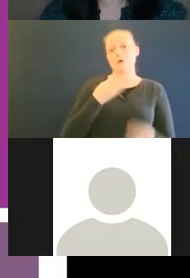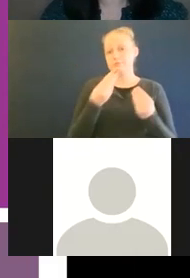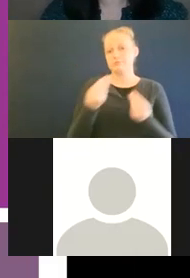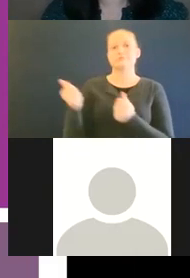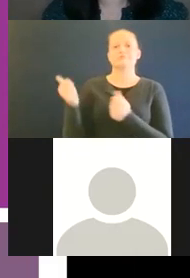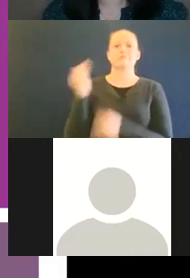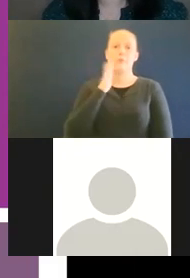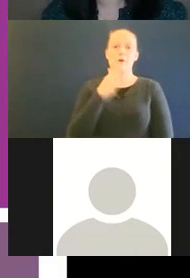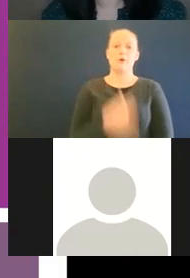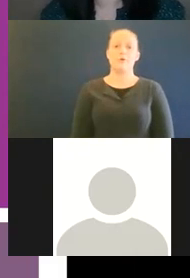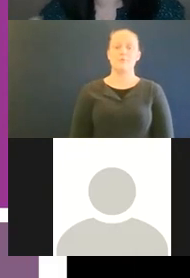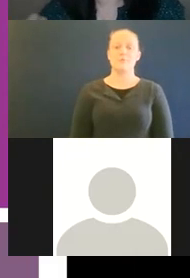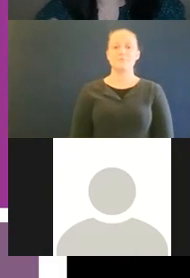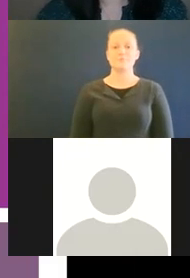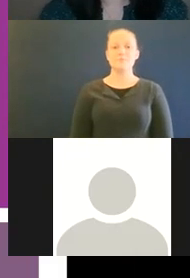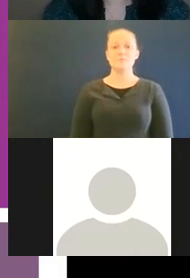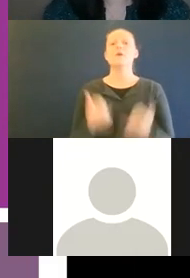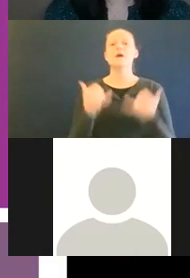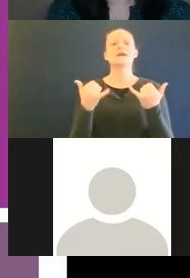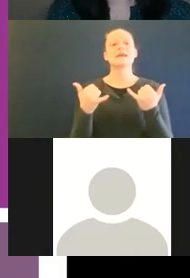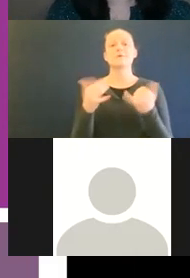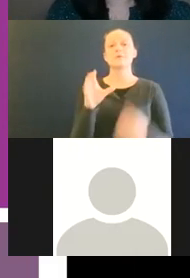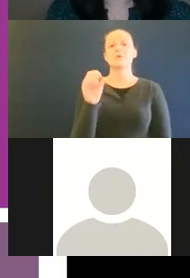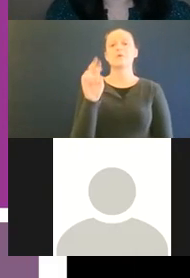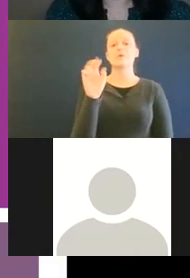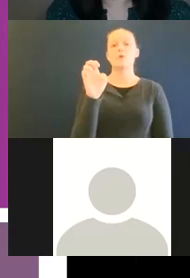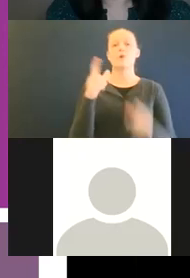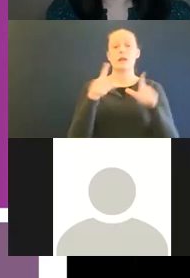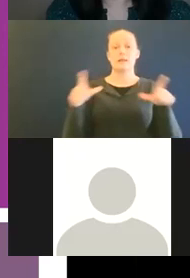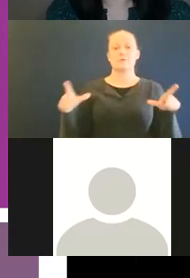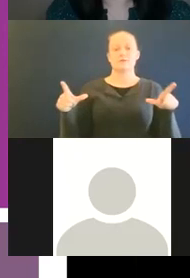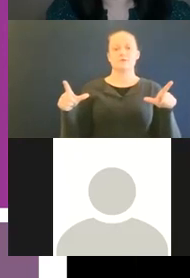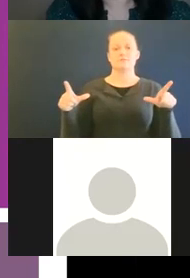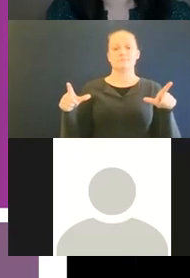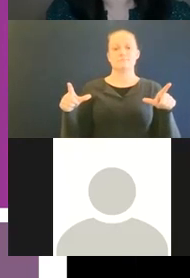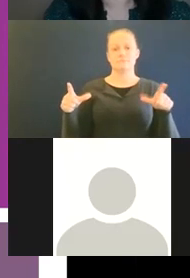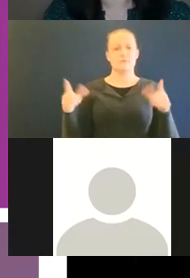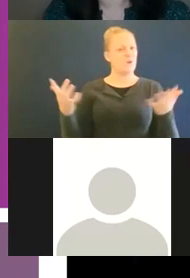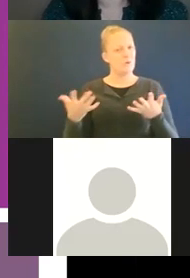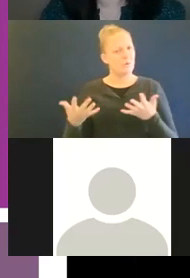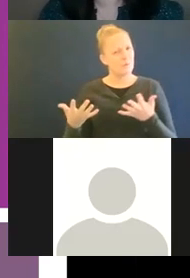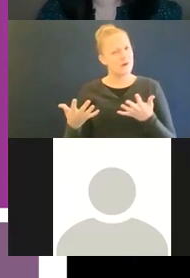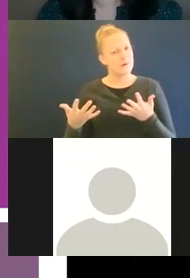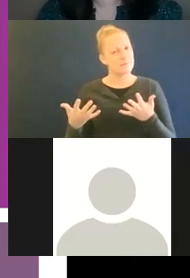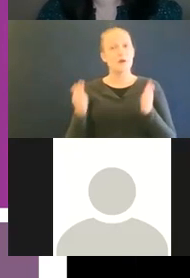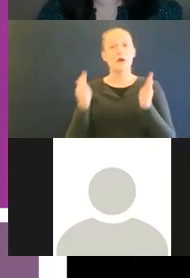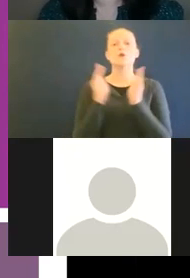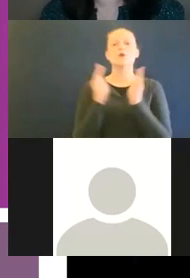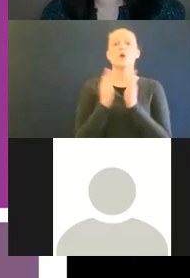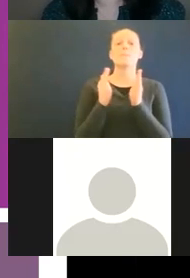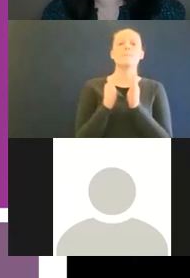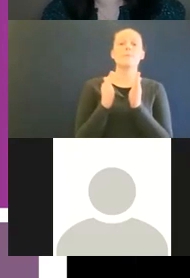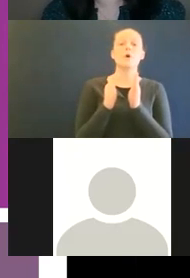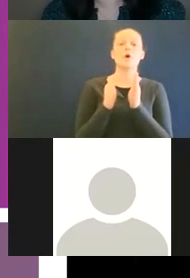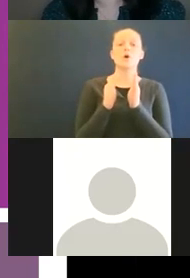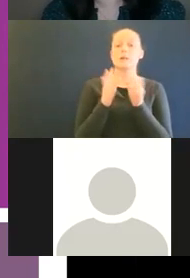on to core language. So core language is a small set of simple